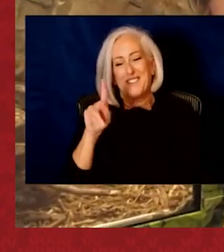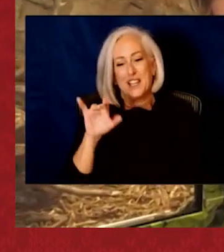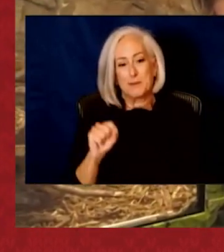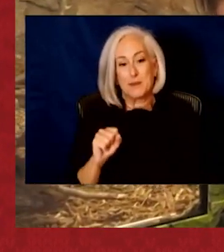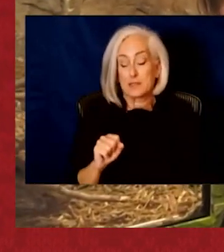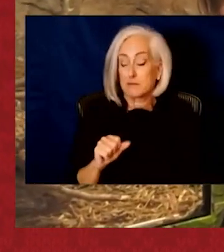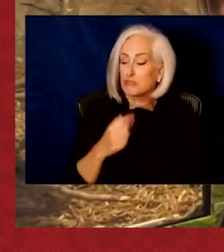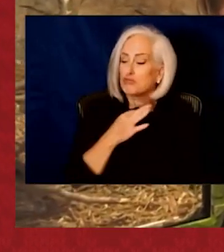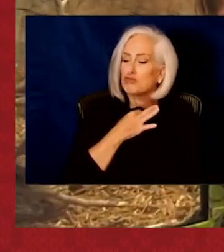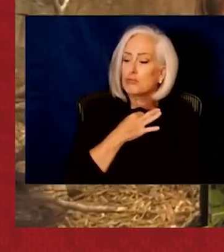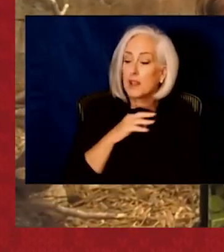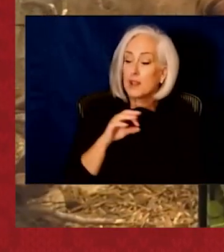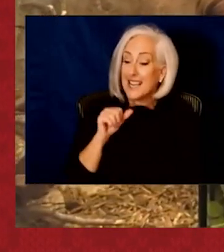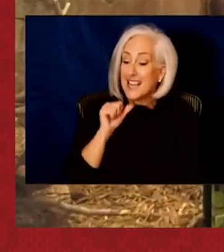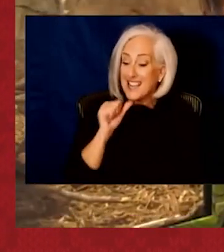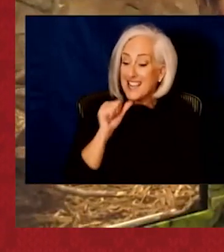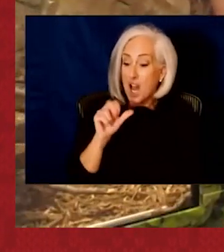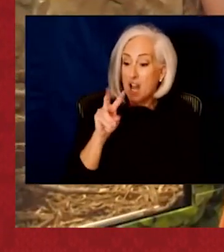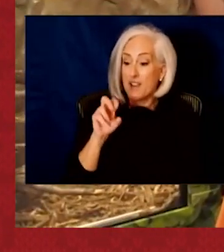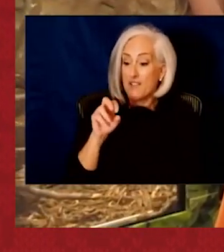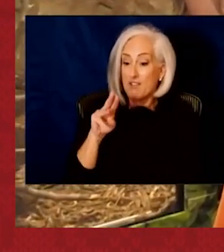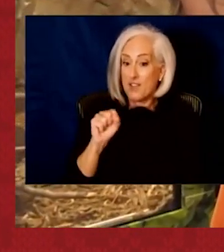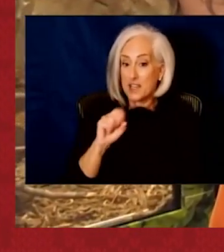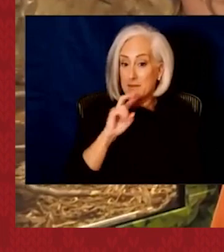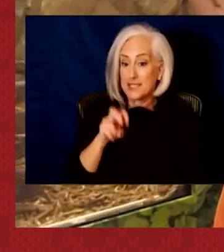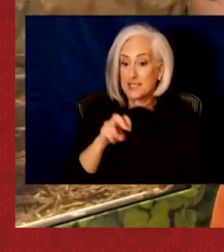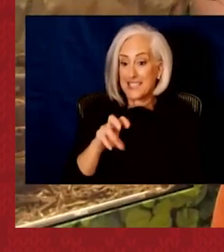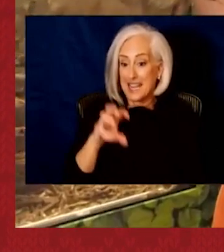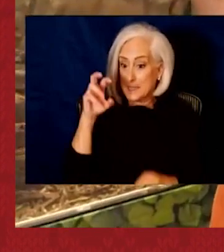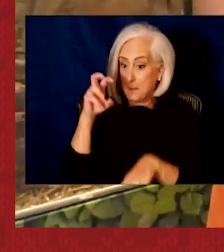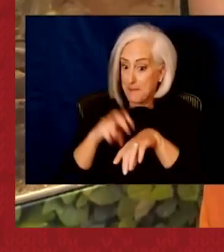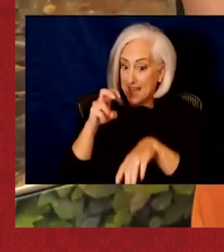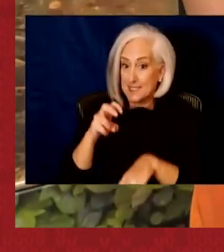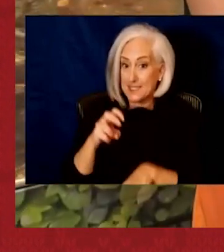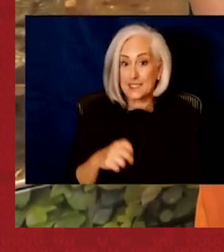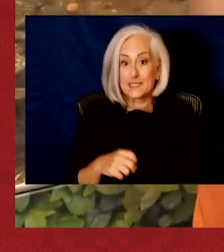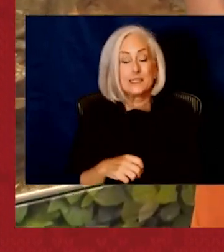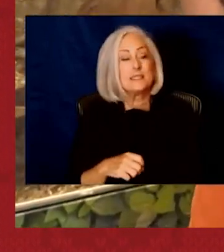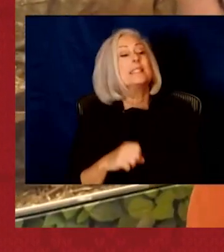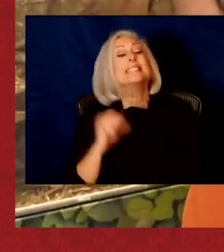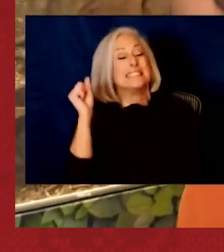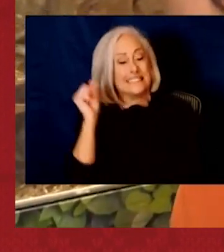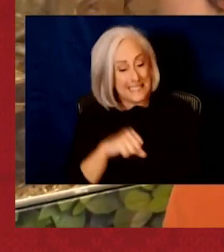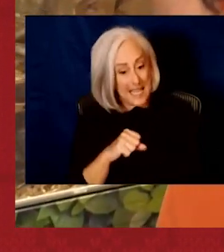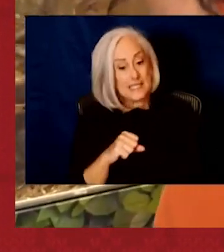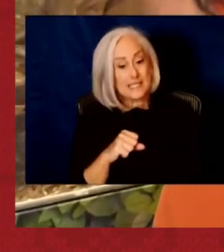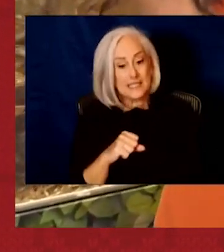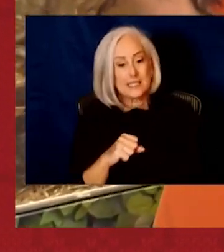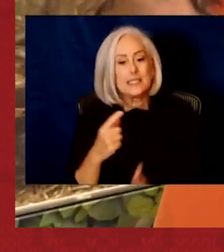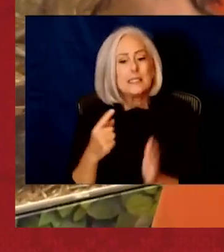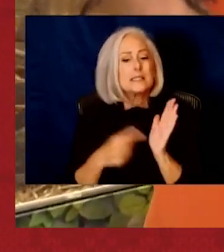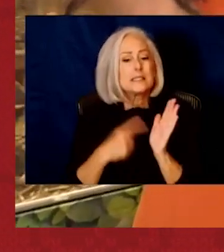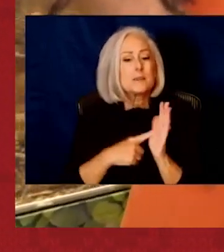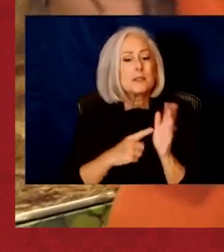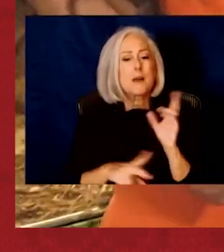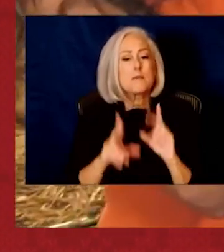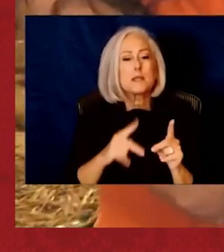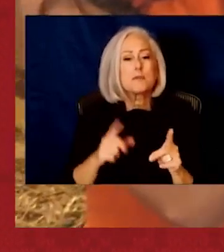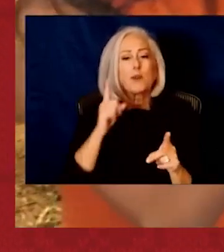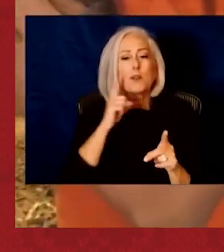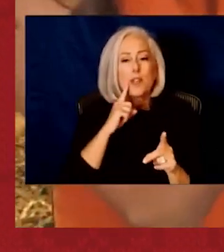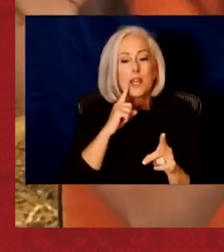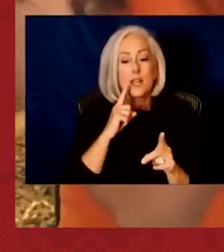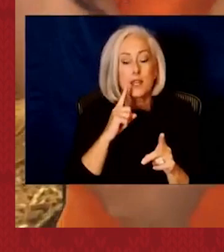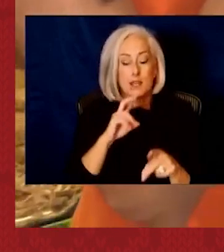snakes bite? Yes, so that's kind of a misconception that constrictors still have to bite their prey.